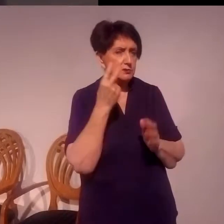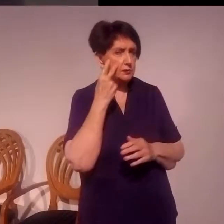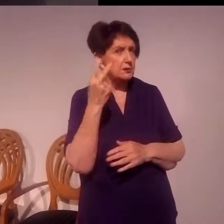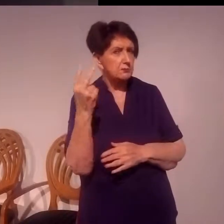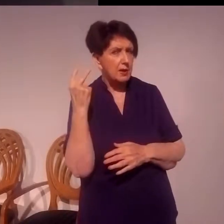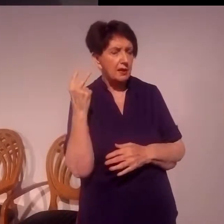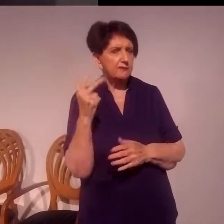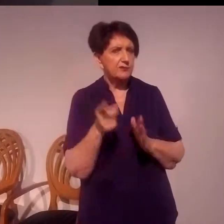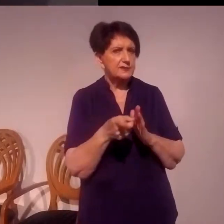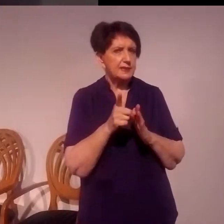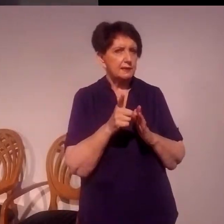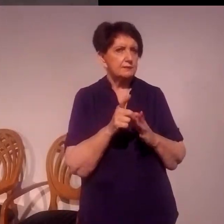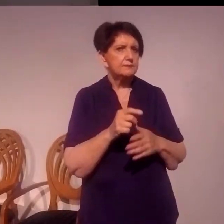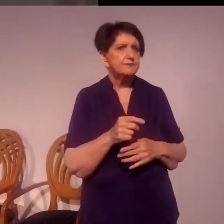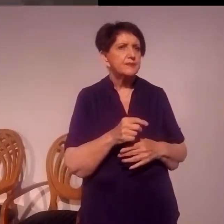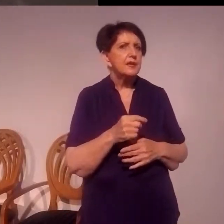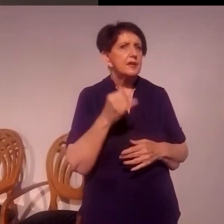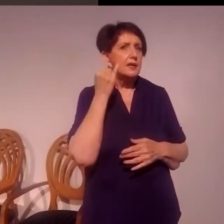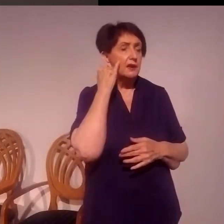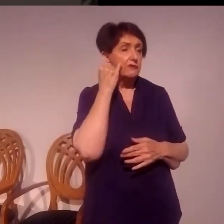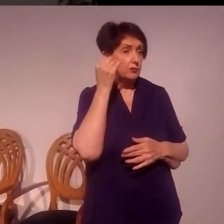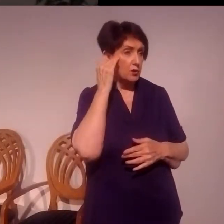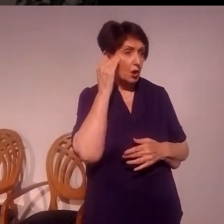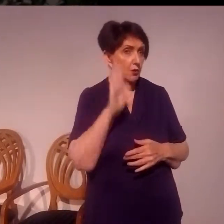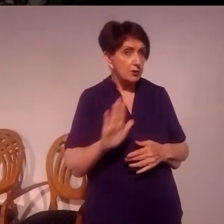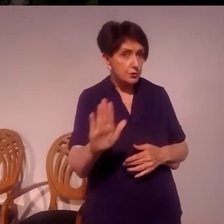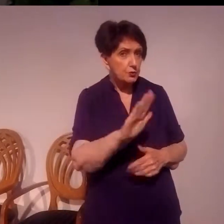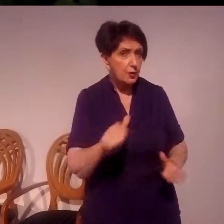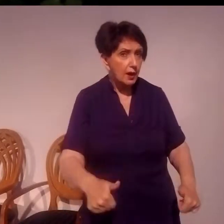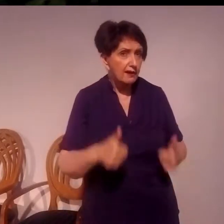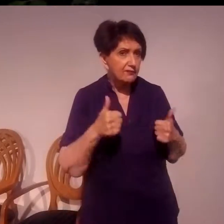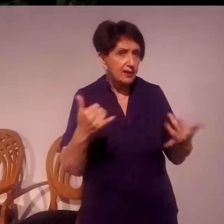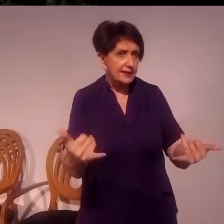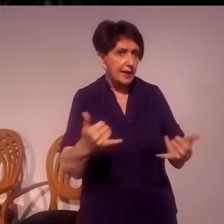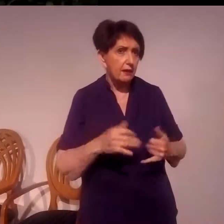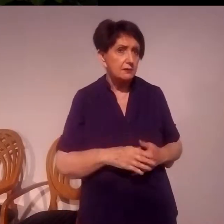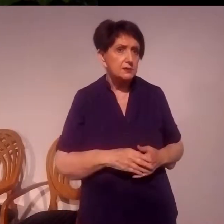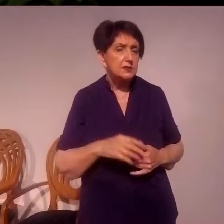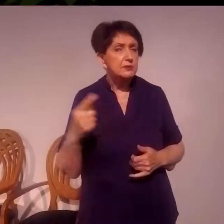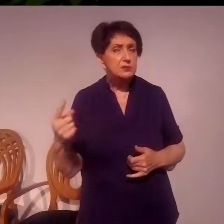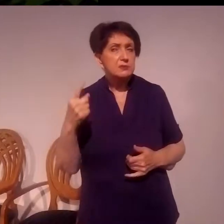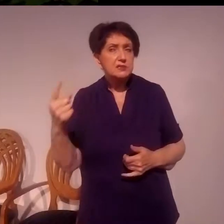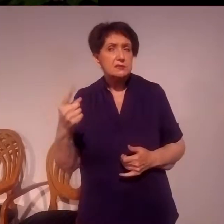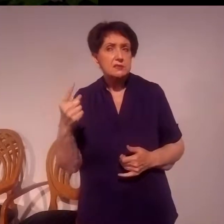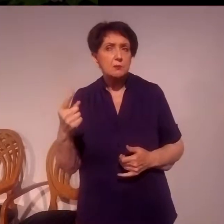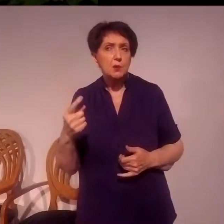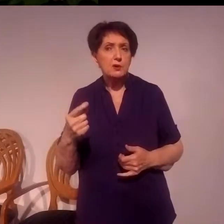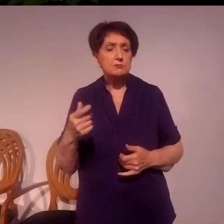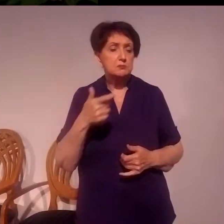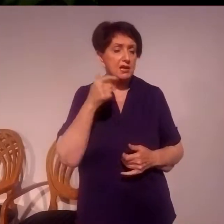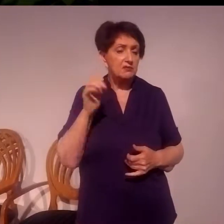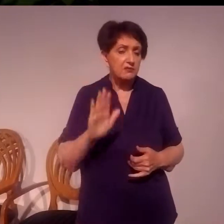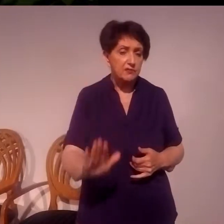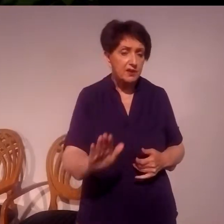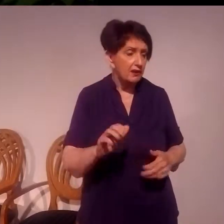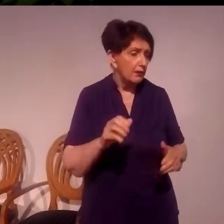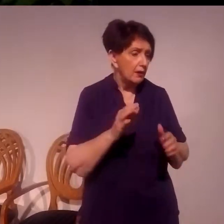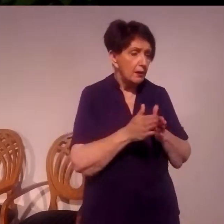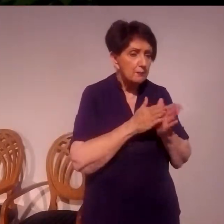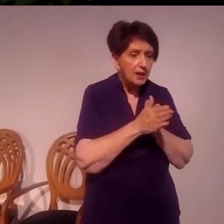for a second. If you know in your own life right now that there's been someone, because of their passion and their spark